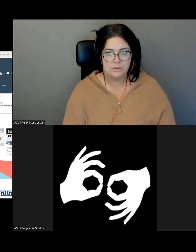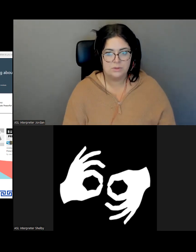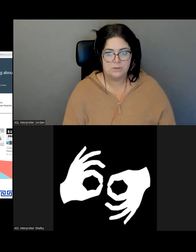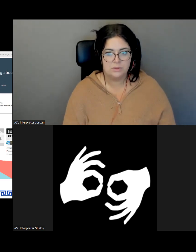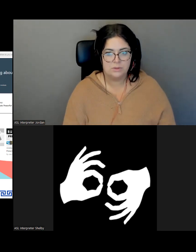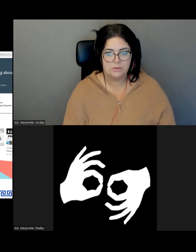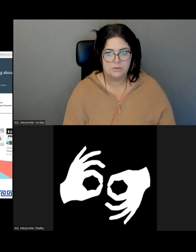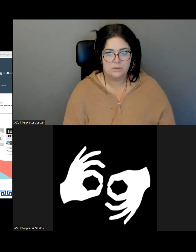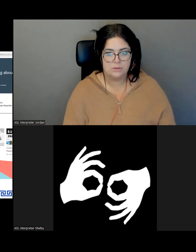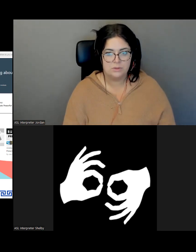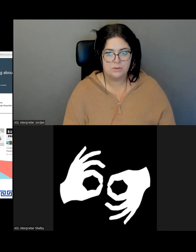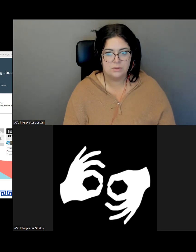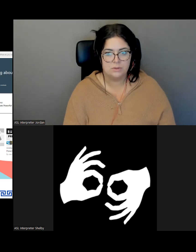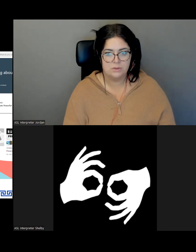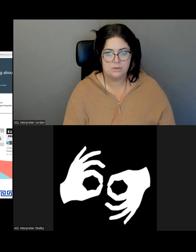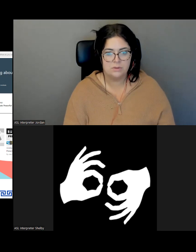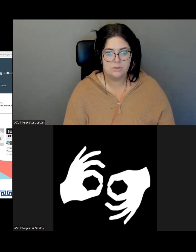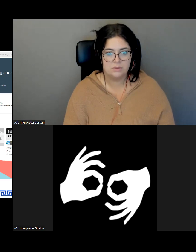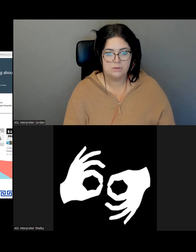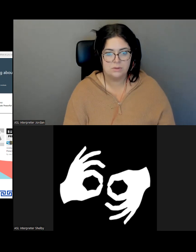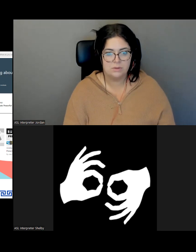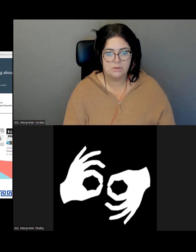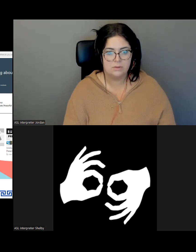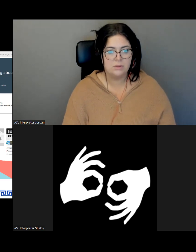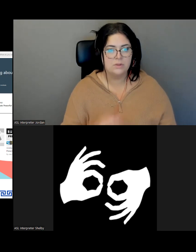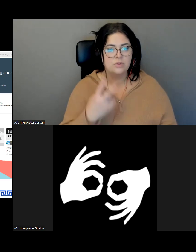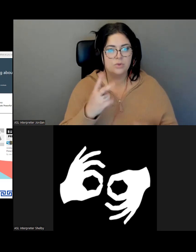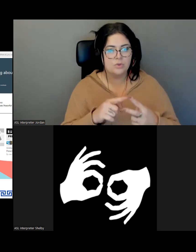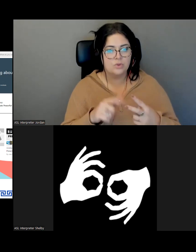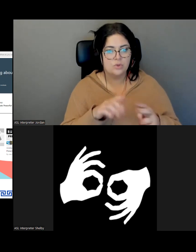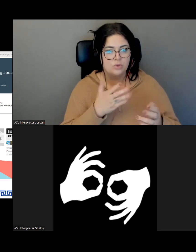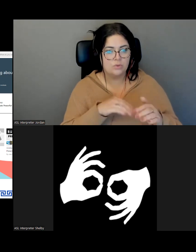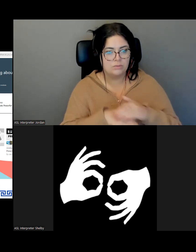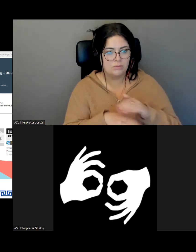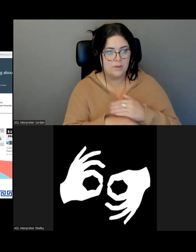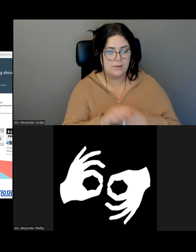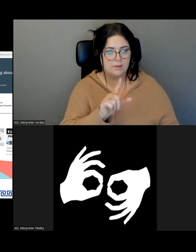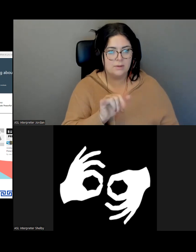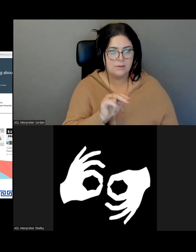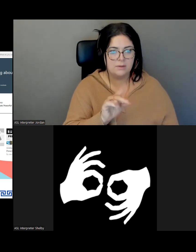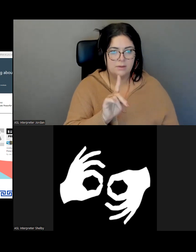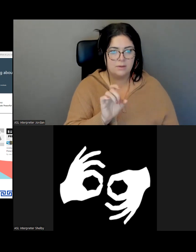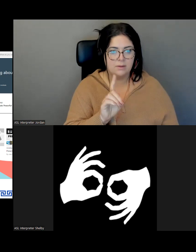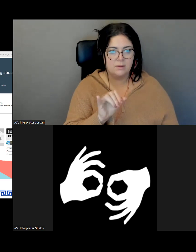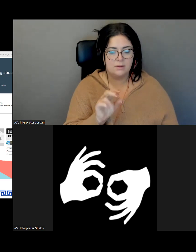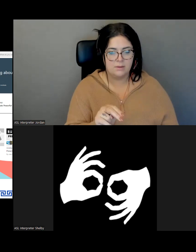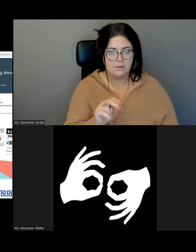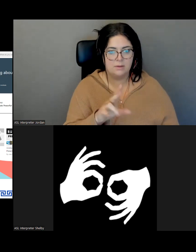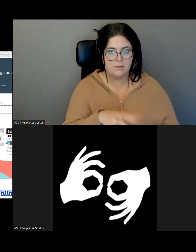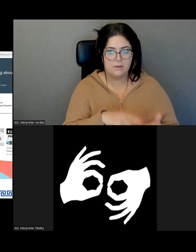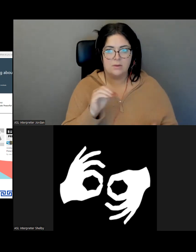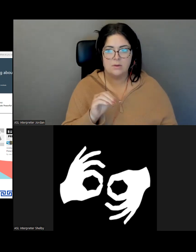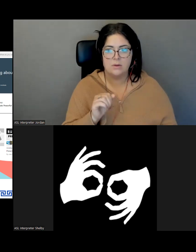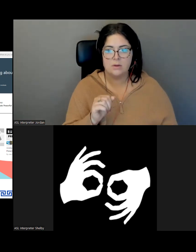to access LinkedIn Learning, and specifically the library's LinkedIn Learning. Yes. So you can visit NLPL's website. Where